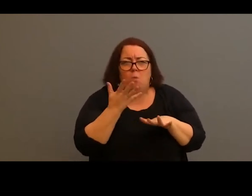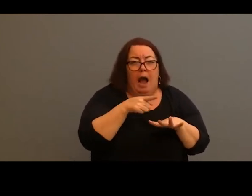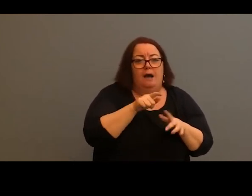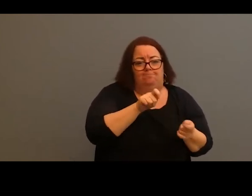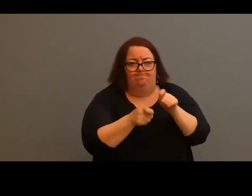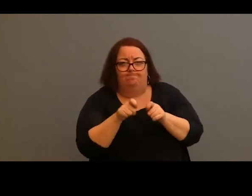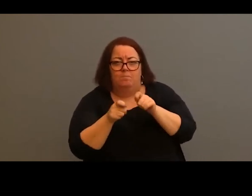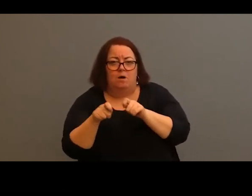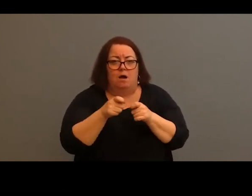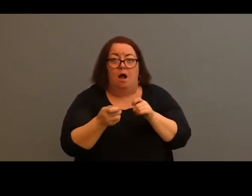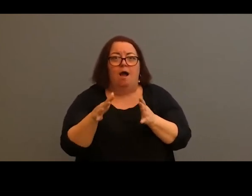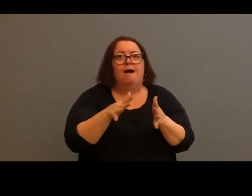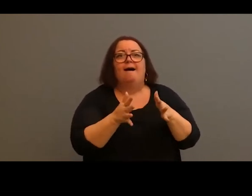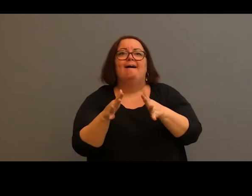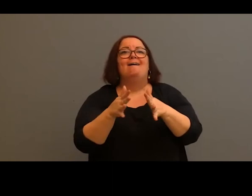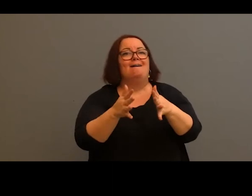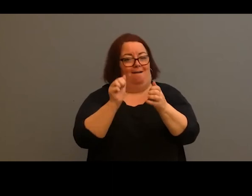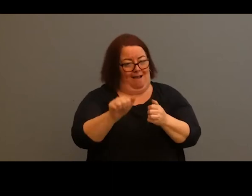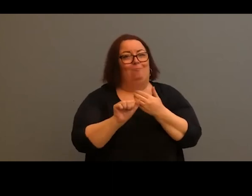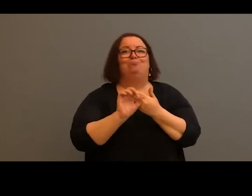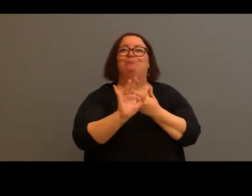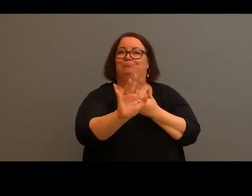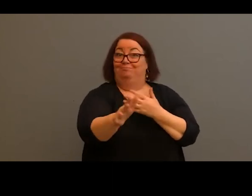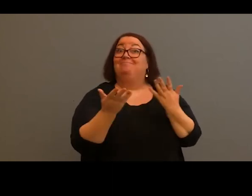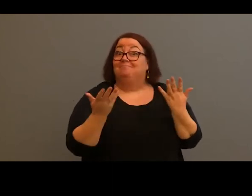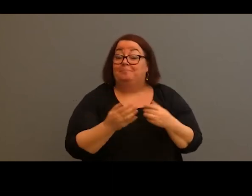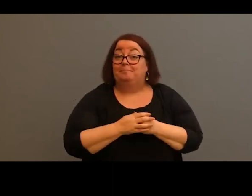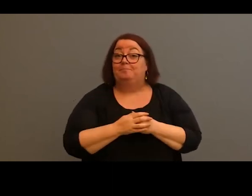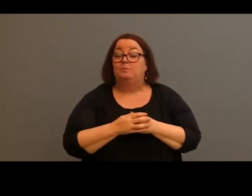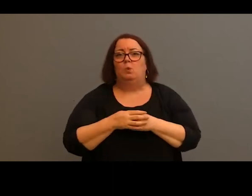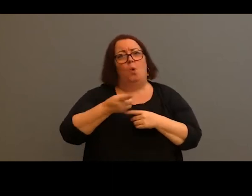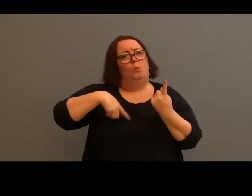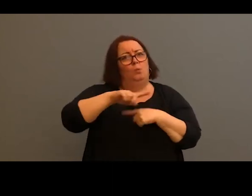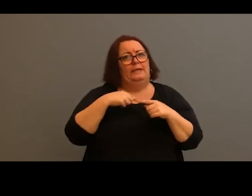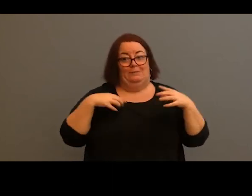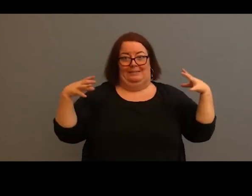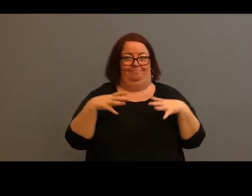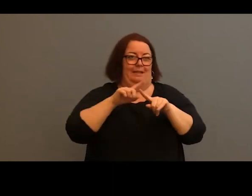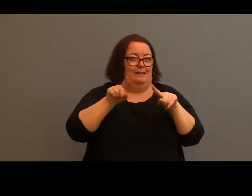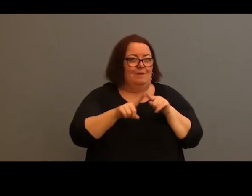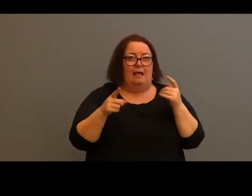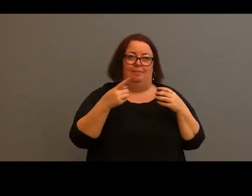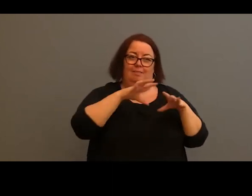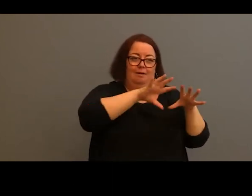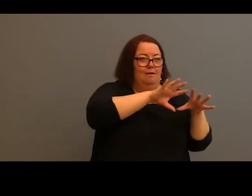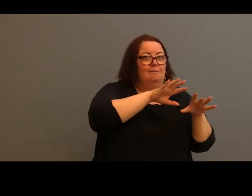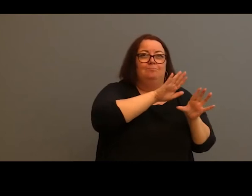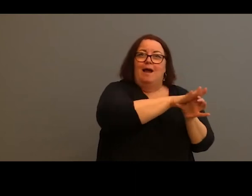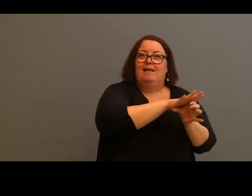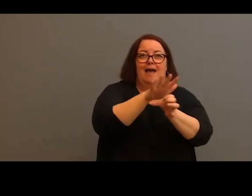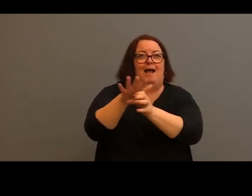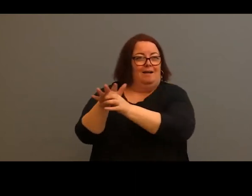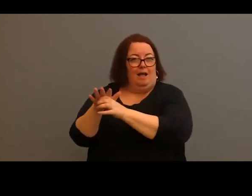This helps to keep universal design on the agenda for all sectors, and the different networks that are in place